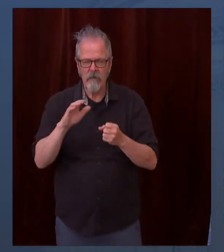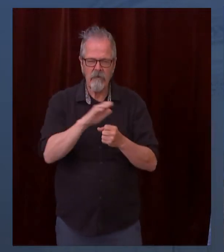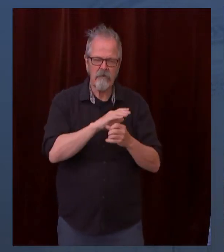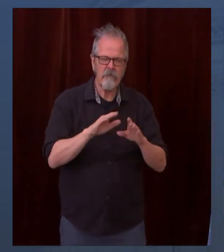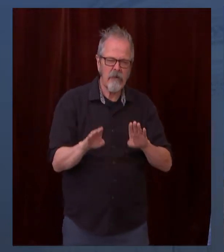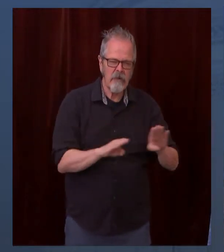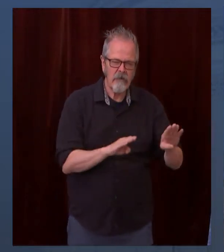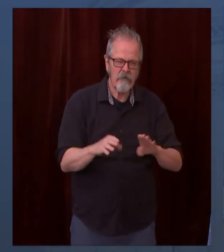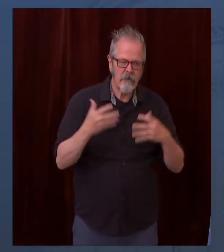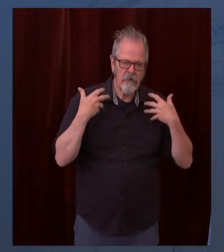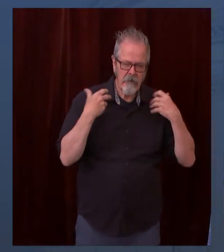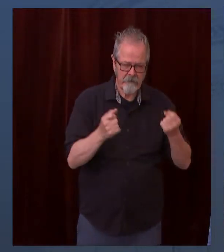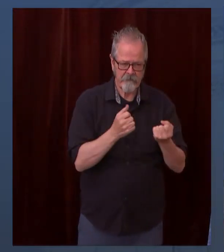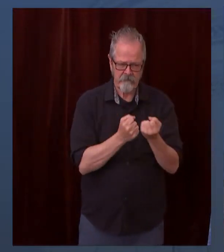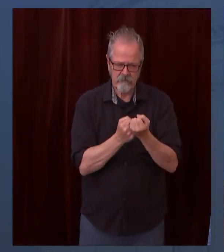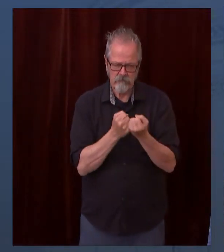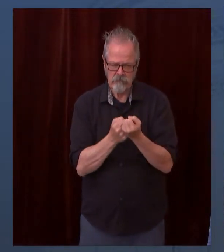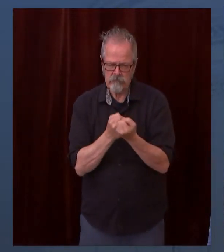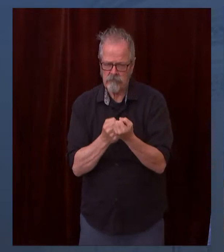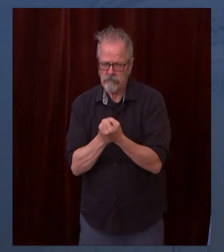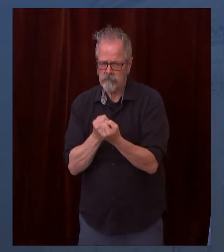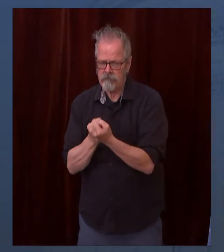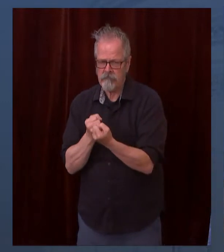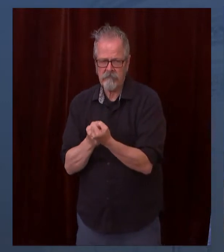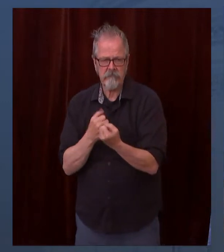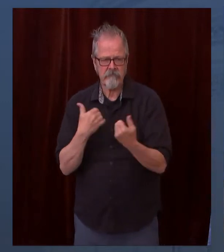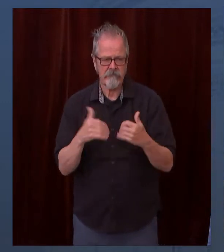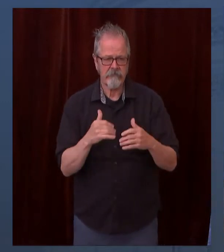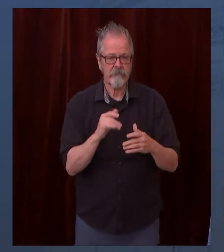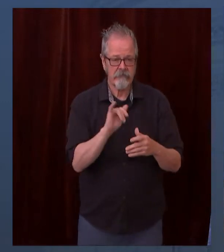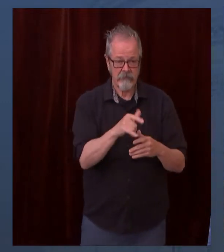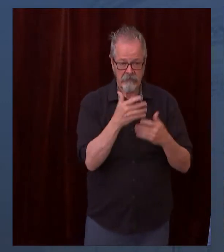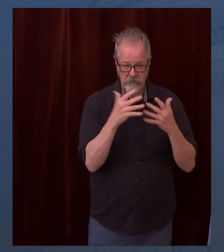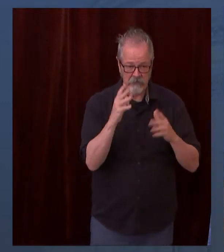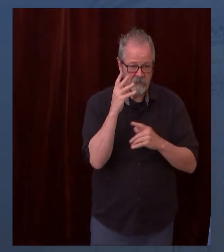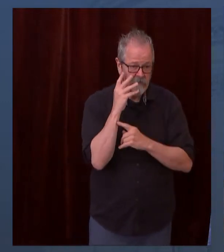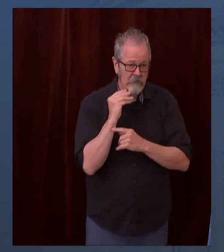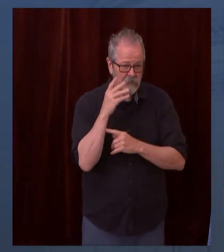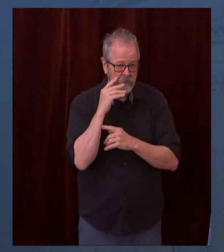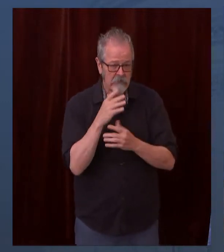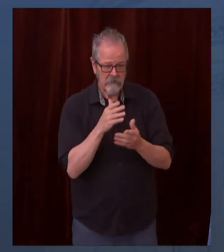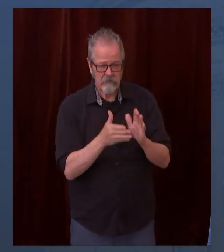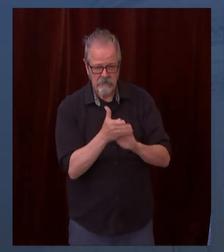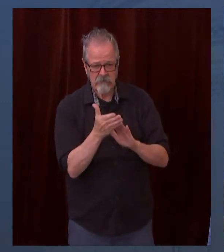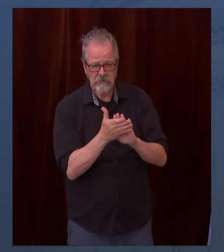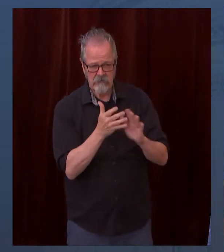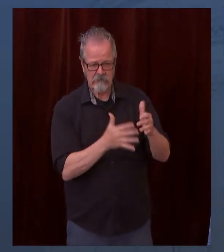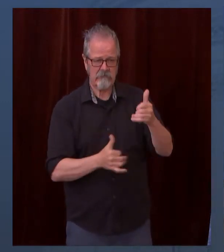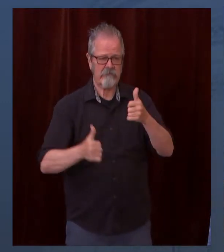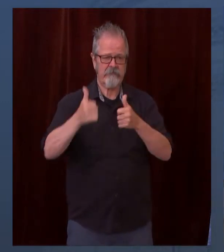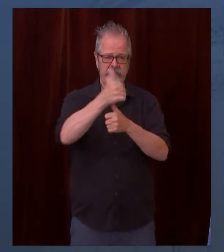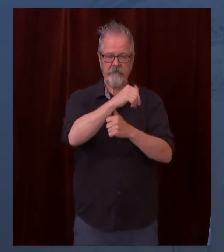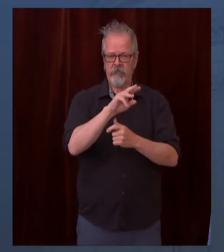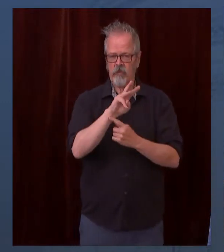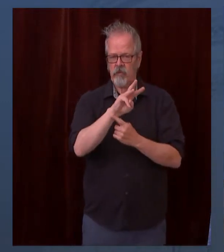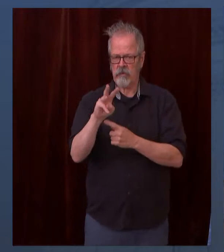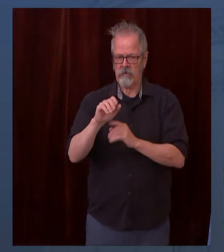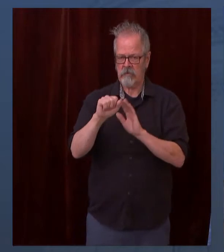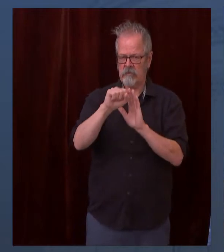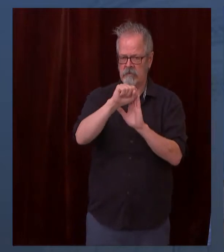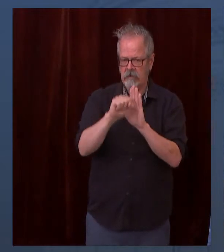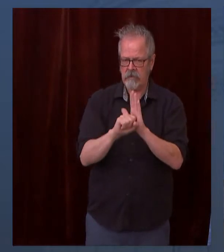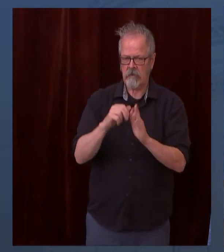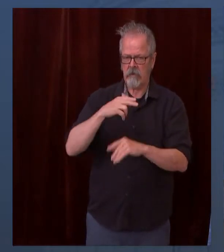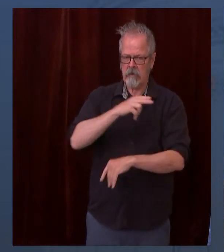Benefits Trust of SEIU 775. Rarely would we find a person with such experience